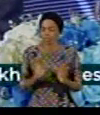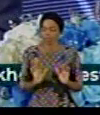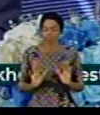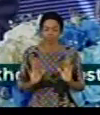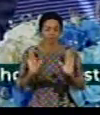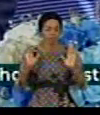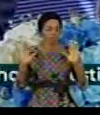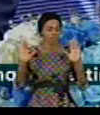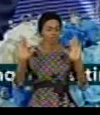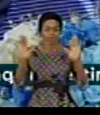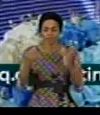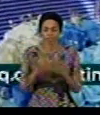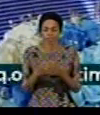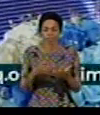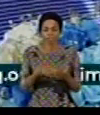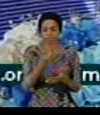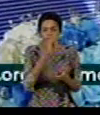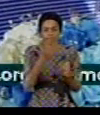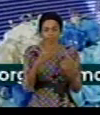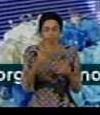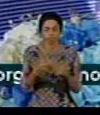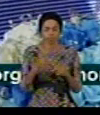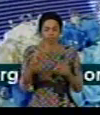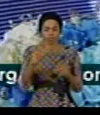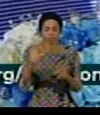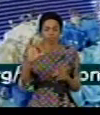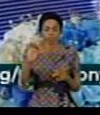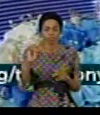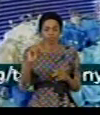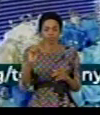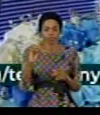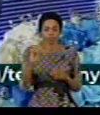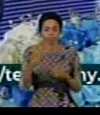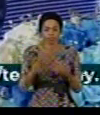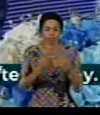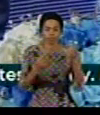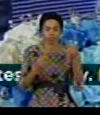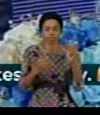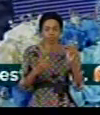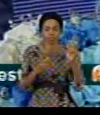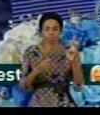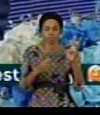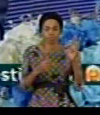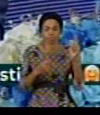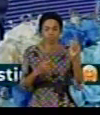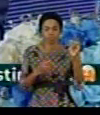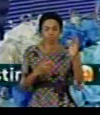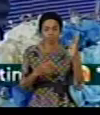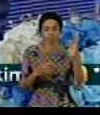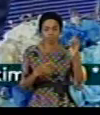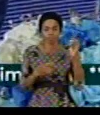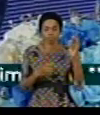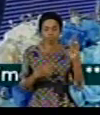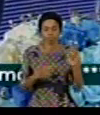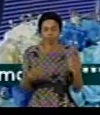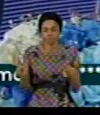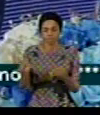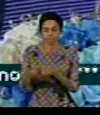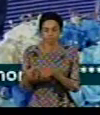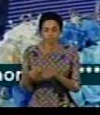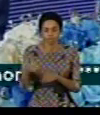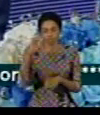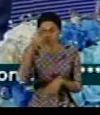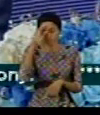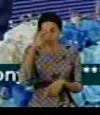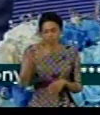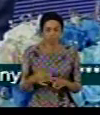is coming from Victor Bassi from Akwa Ibom State, Nigeria. According to him, he's